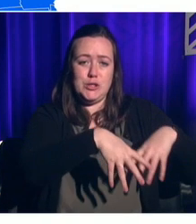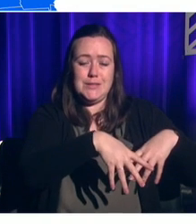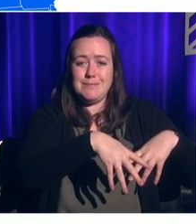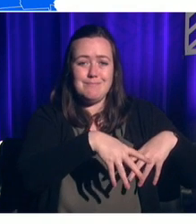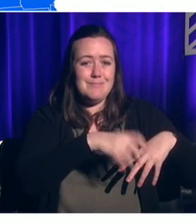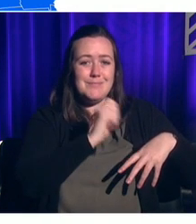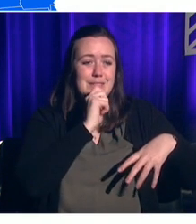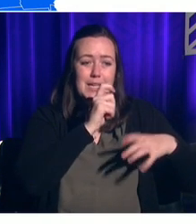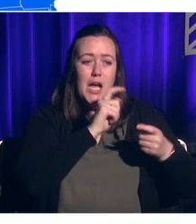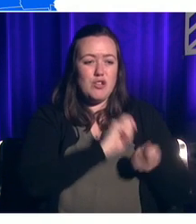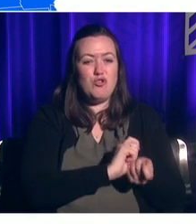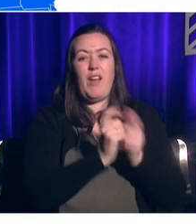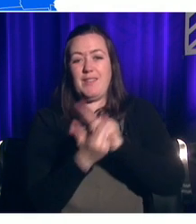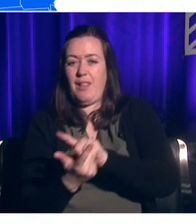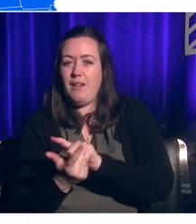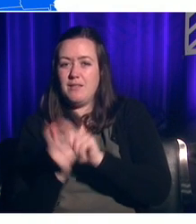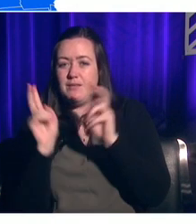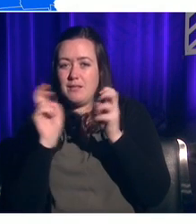into voting.